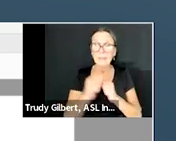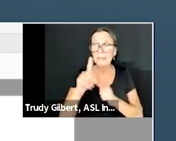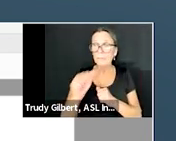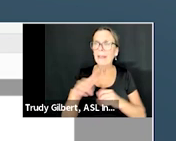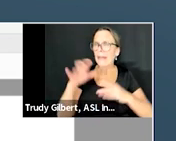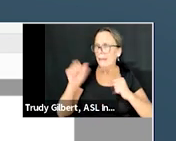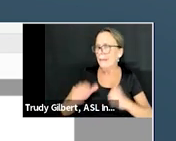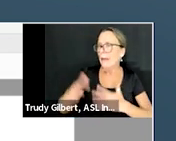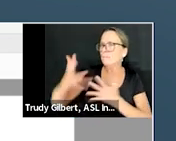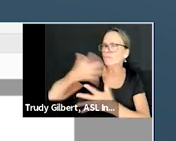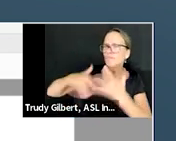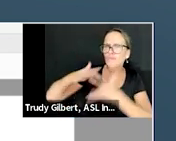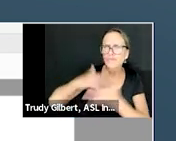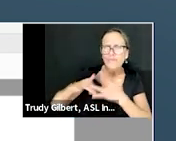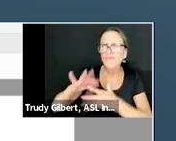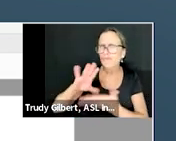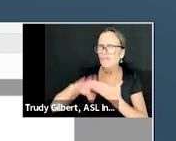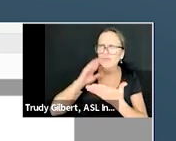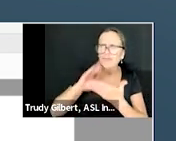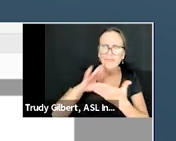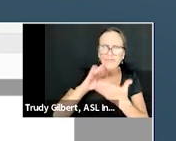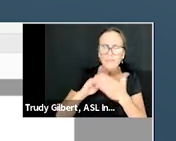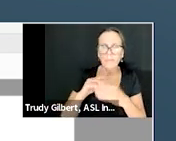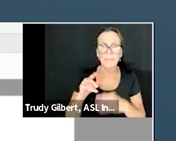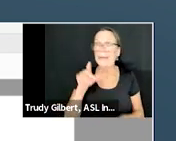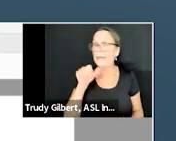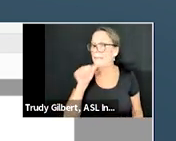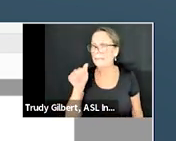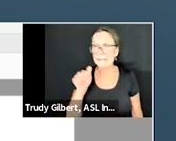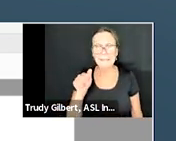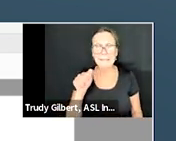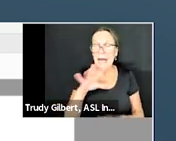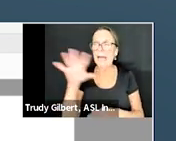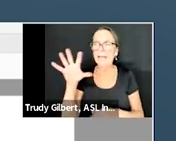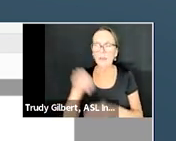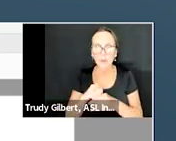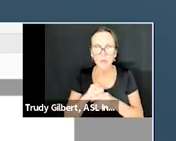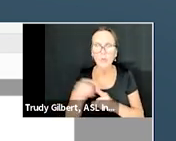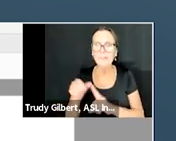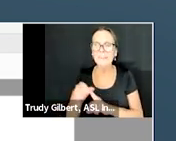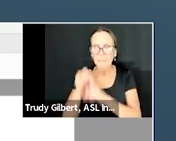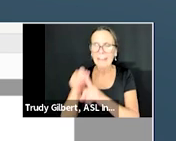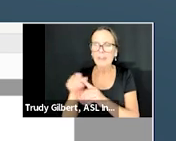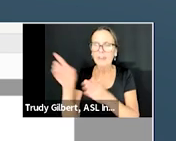general education. It does not include specially designed instruction.